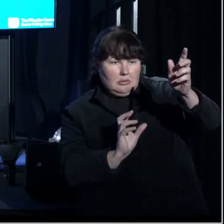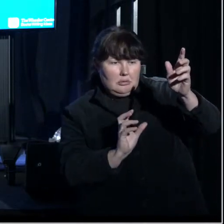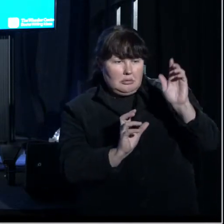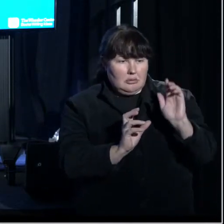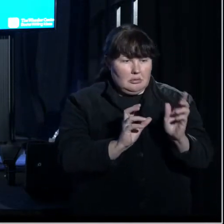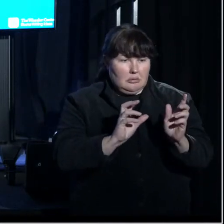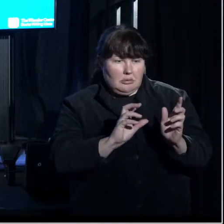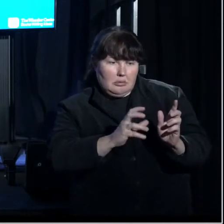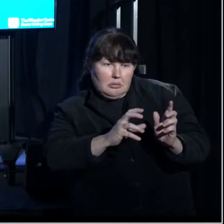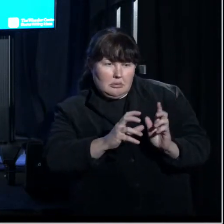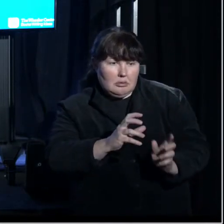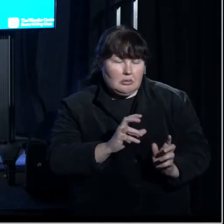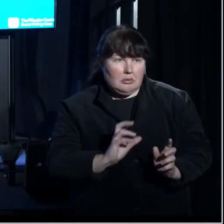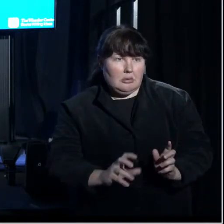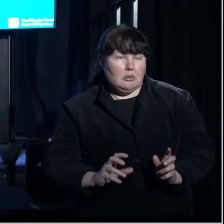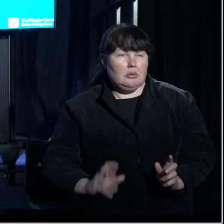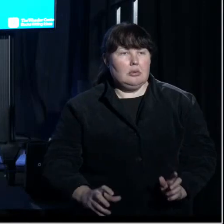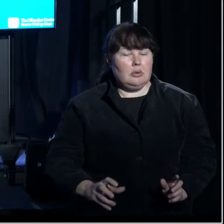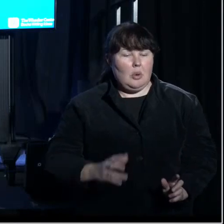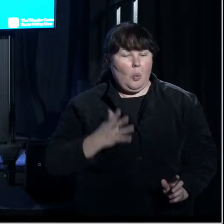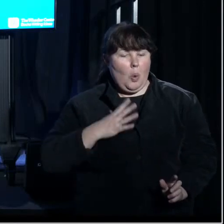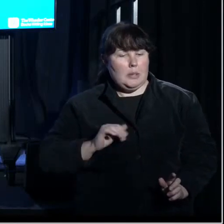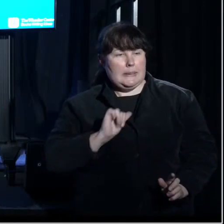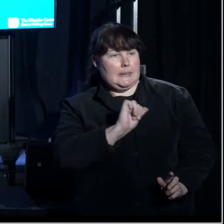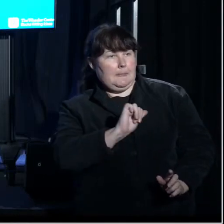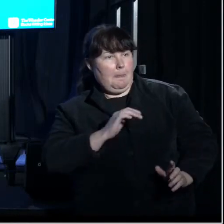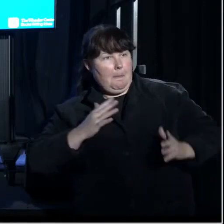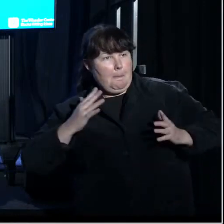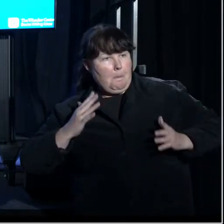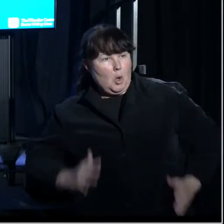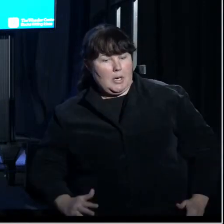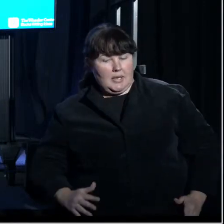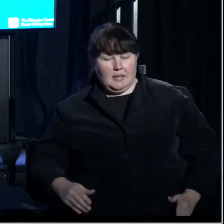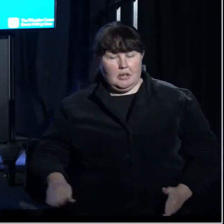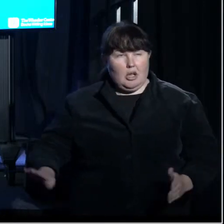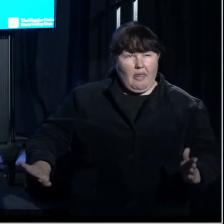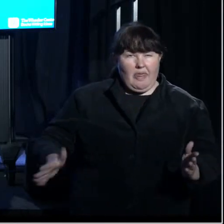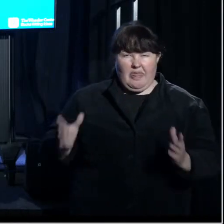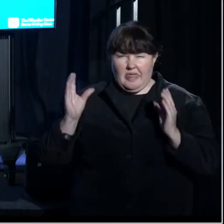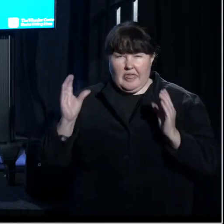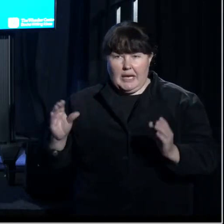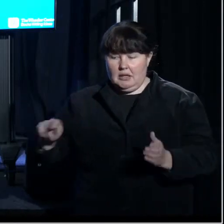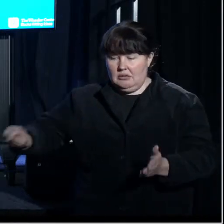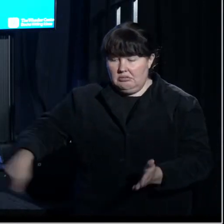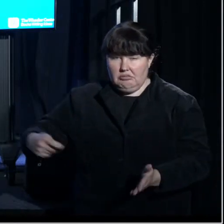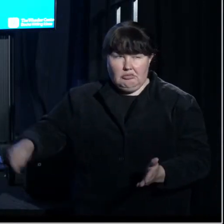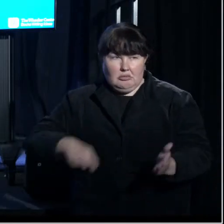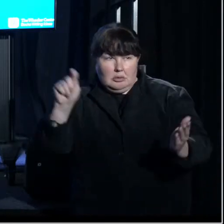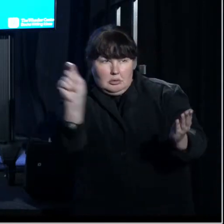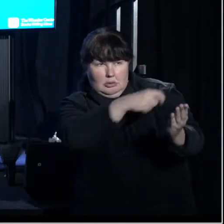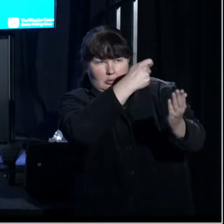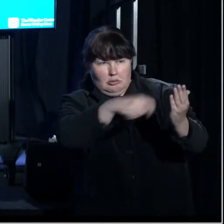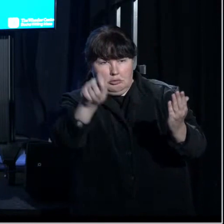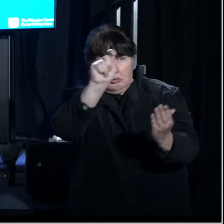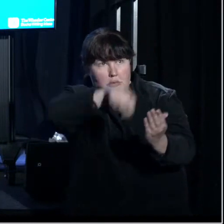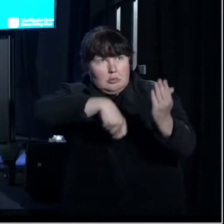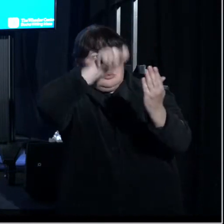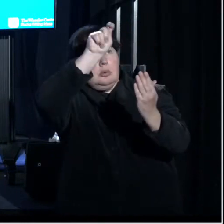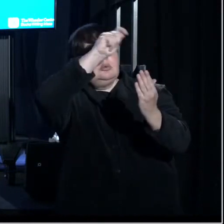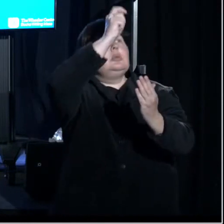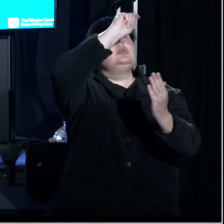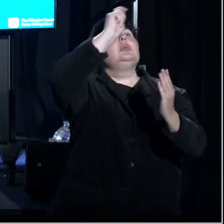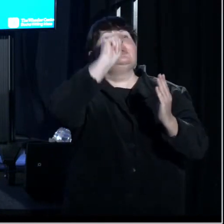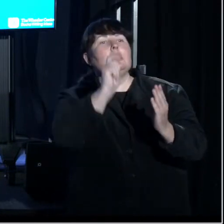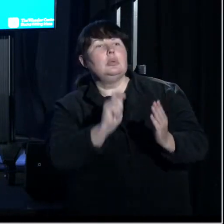lather on the touch, textured wetly. I want to rinse out his eyes, replace